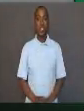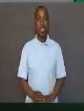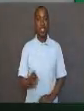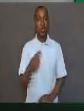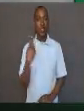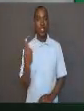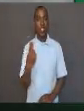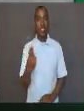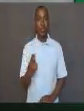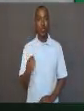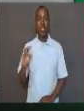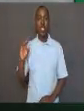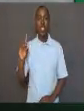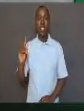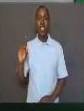using a